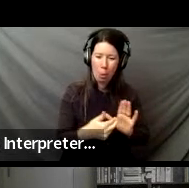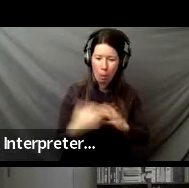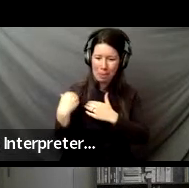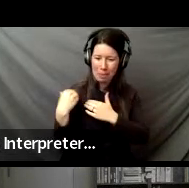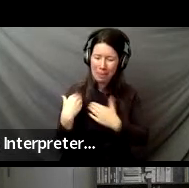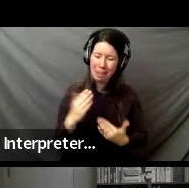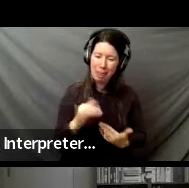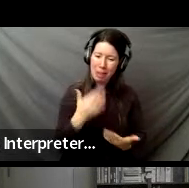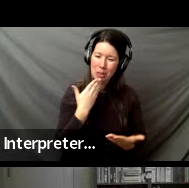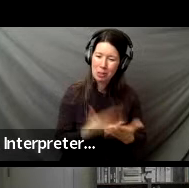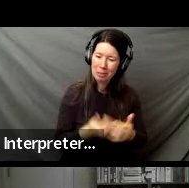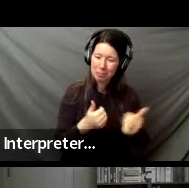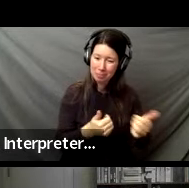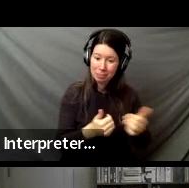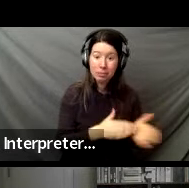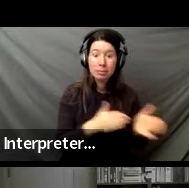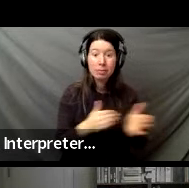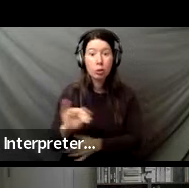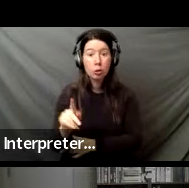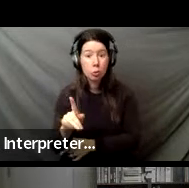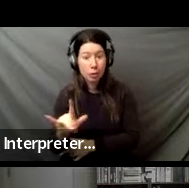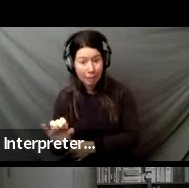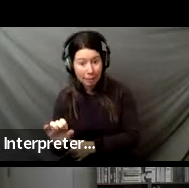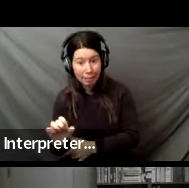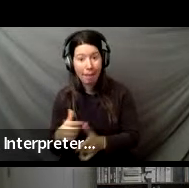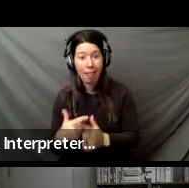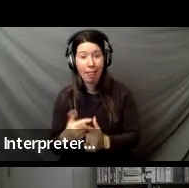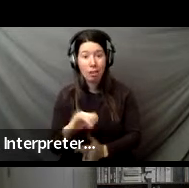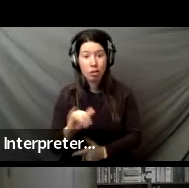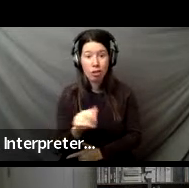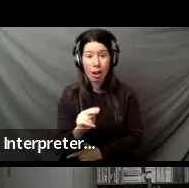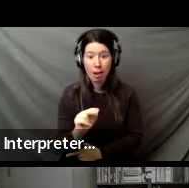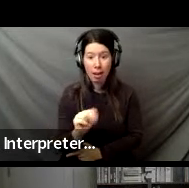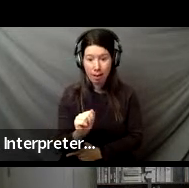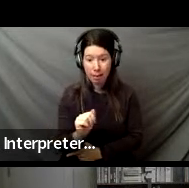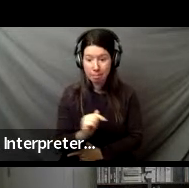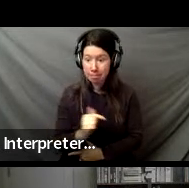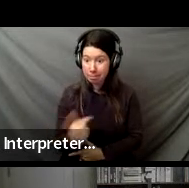good. Julie, and then Jana.